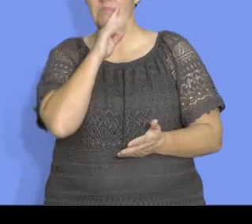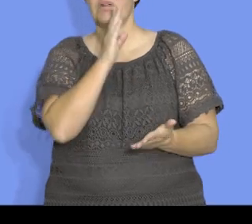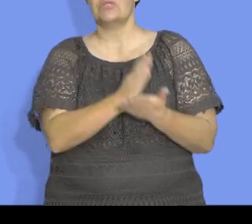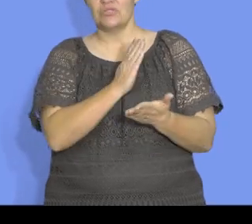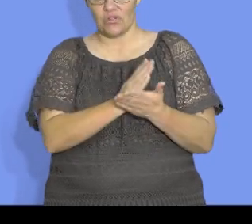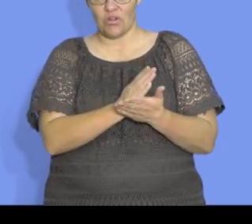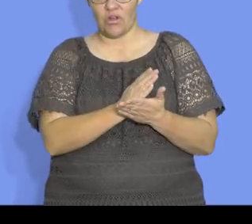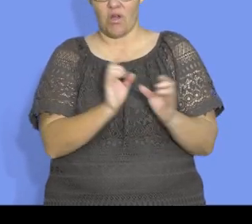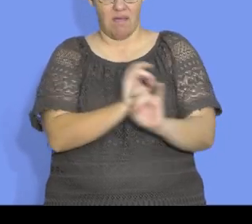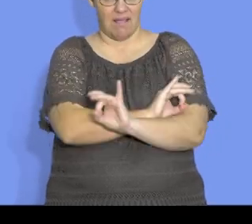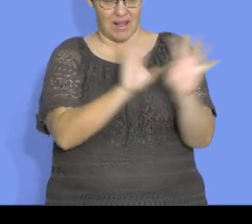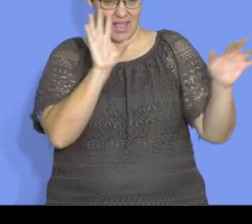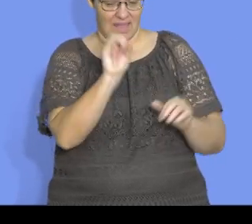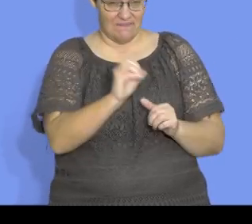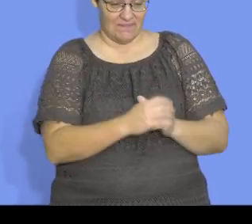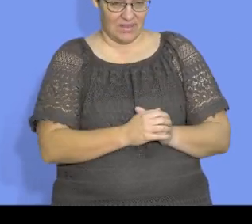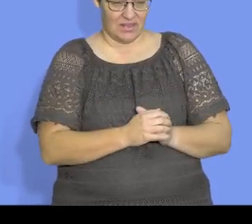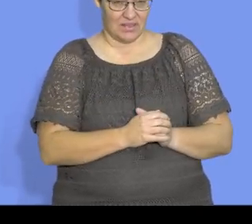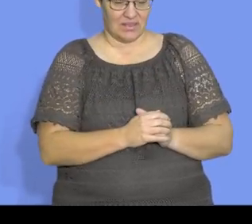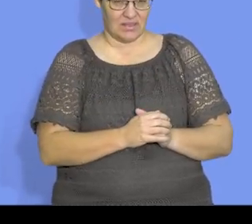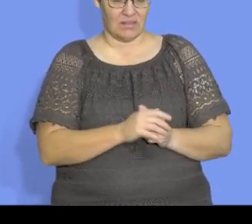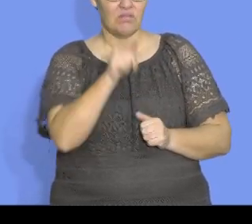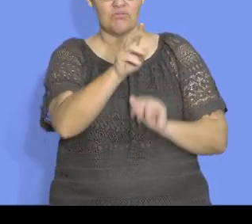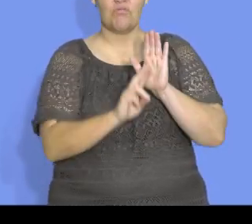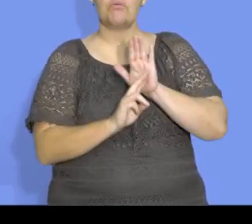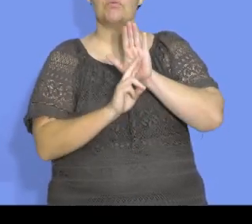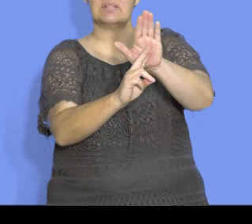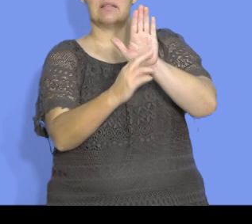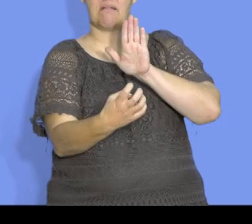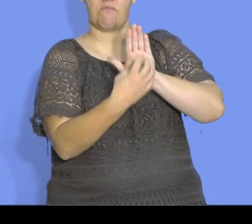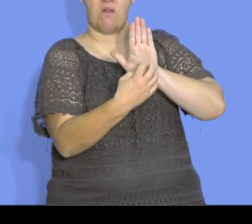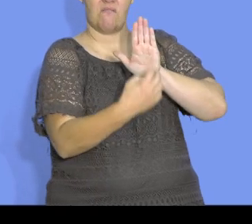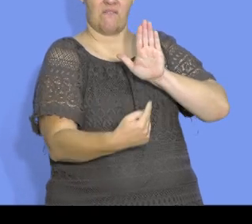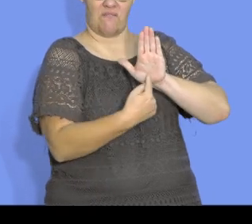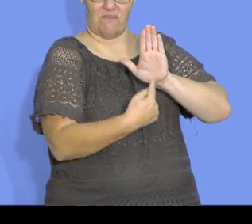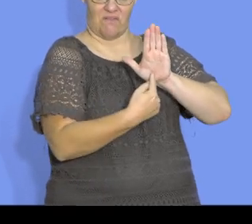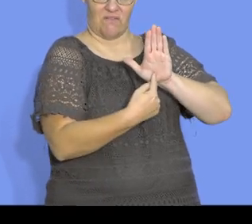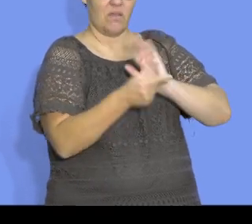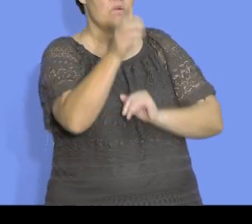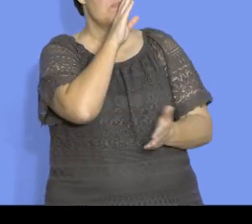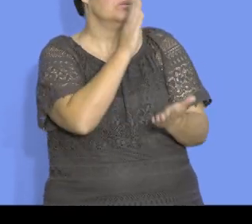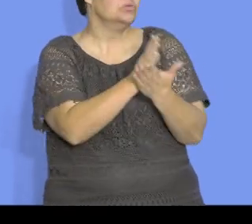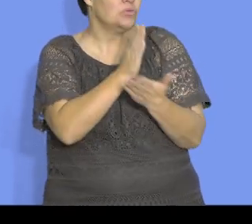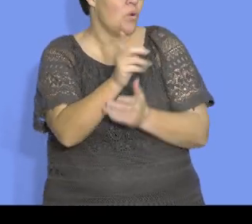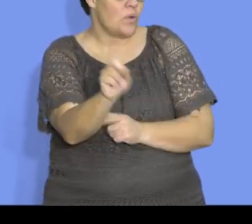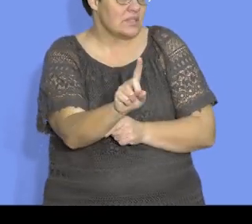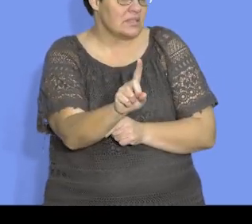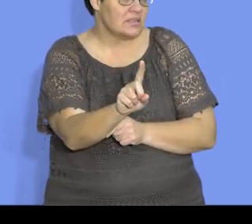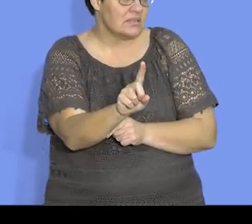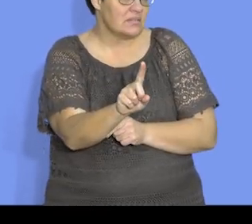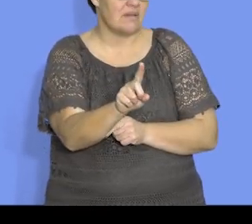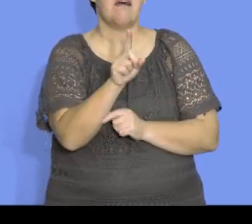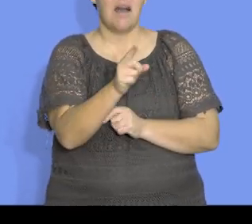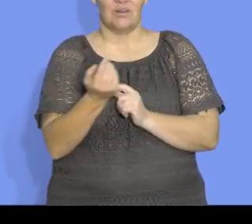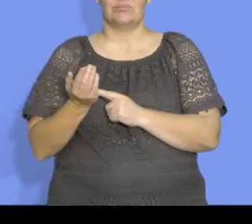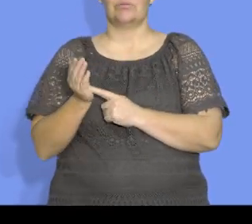let's make sure that we've got this very clear. When we represent graphs, we must make sure that we try